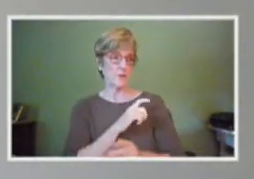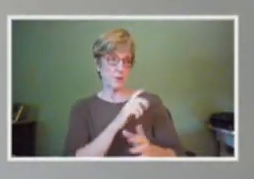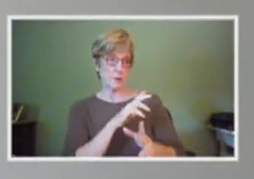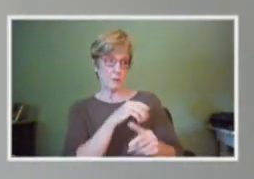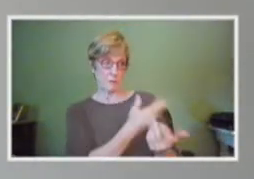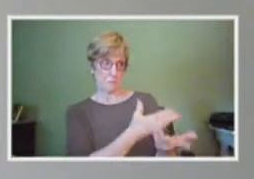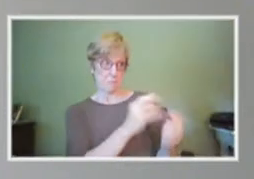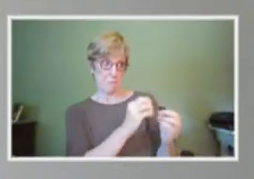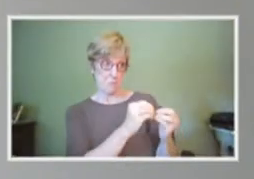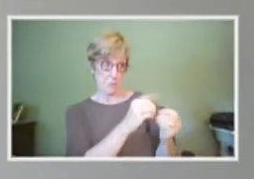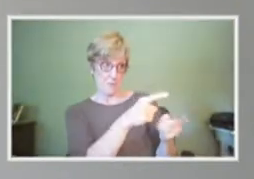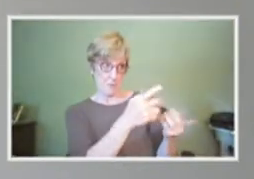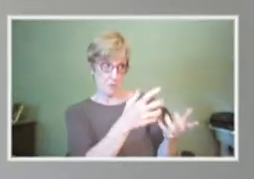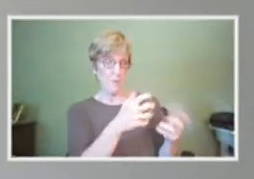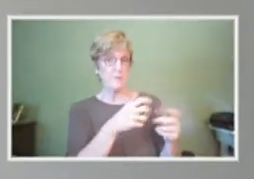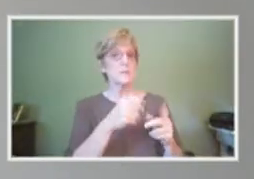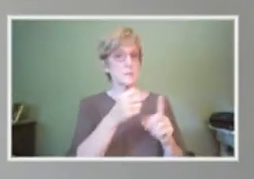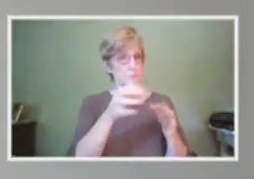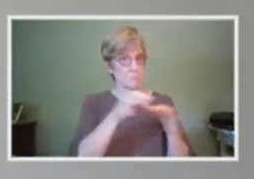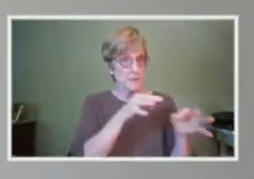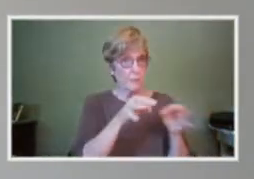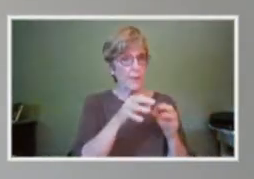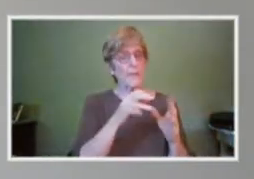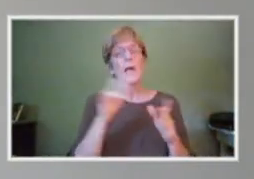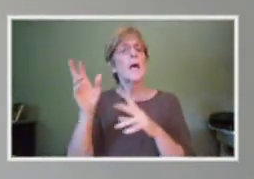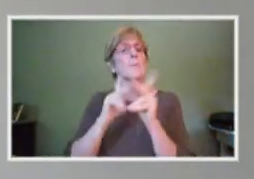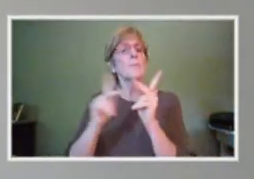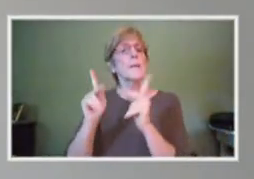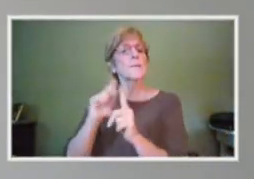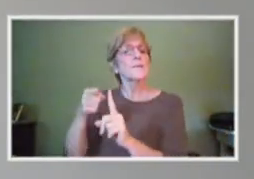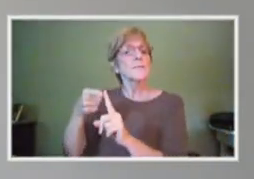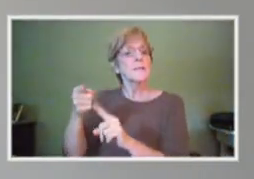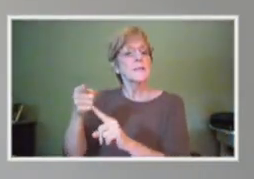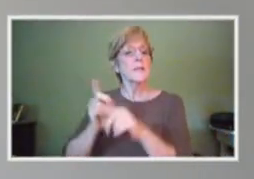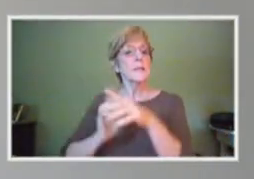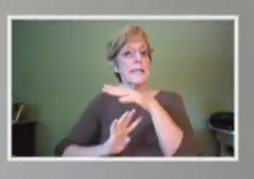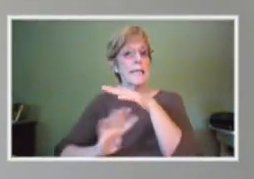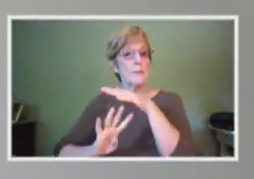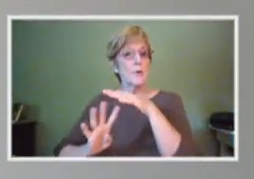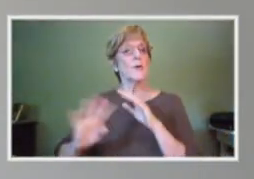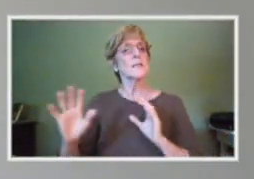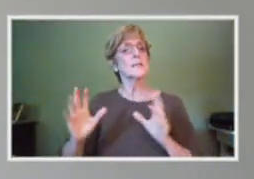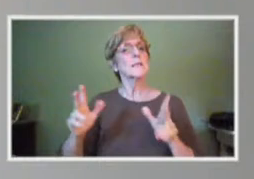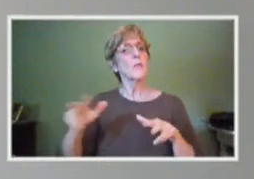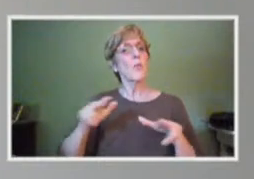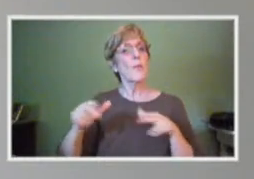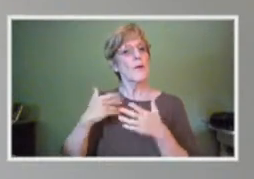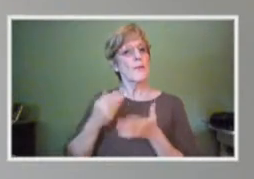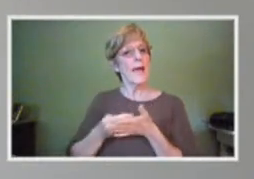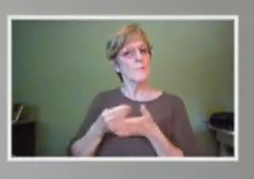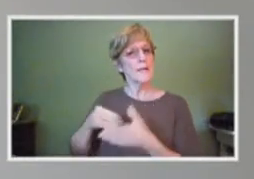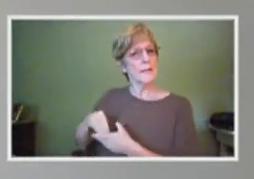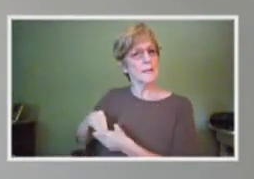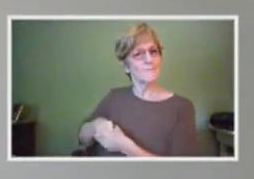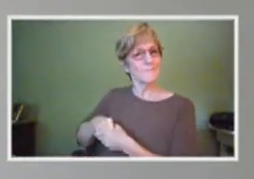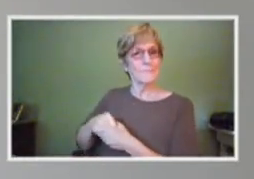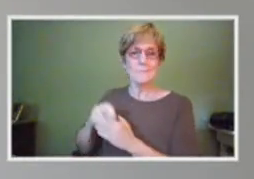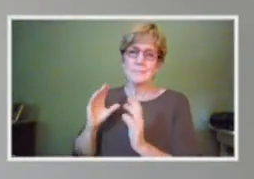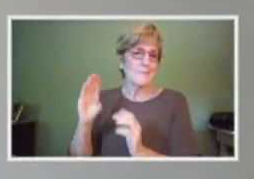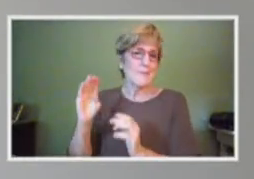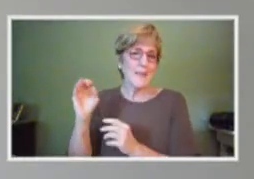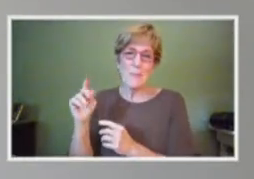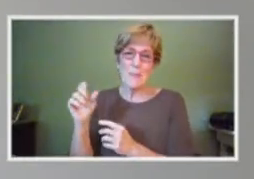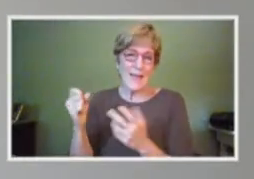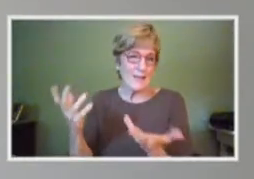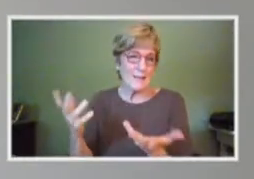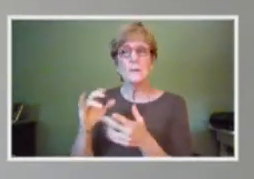chooses, is individuals, specifically immigrants, that walk with money in their pocket because they often go unbanked, getting taken